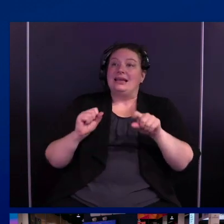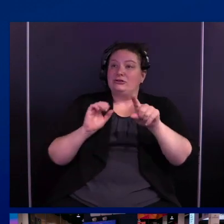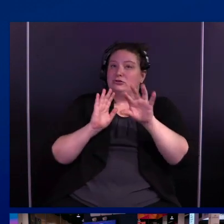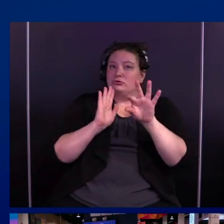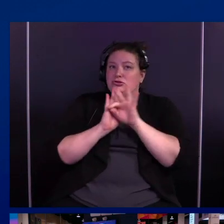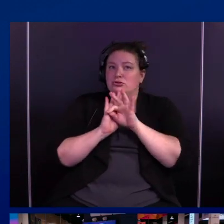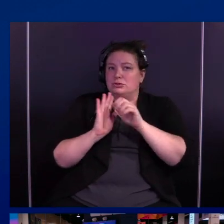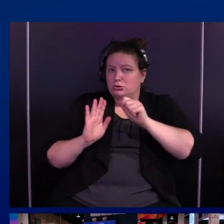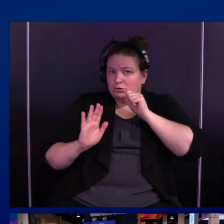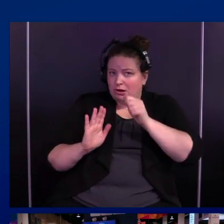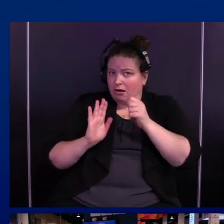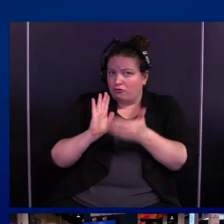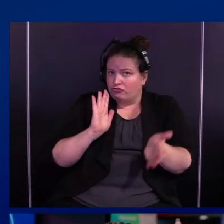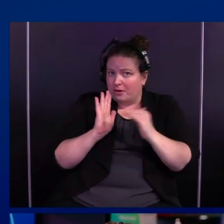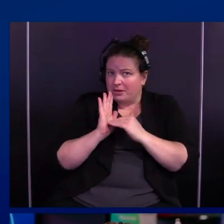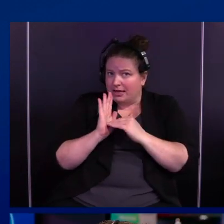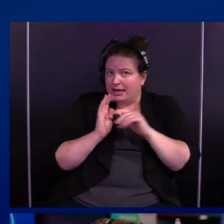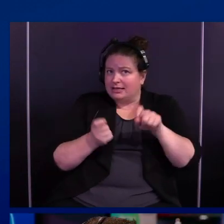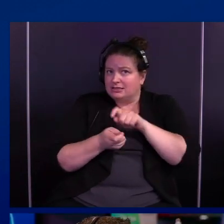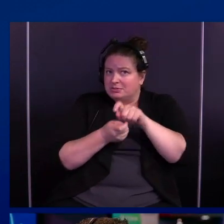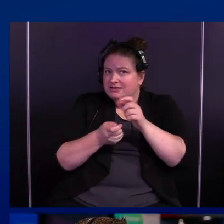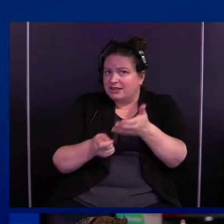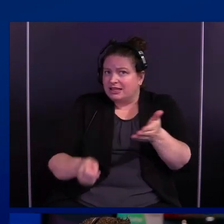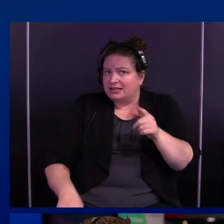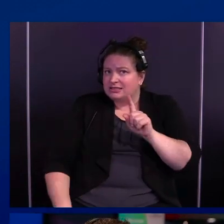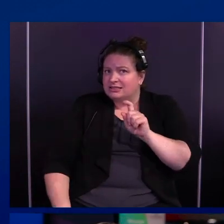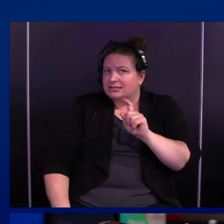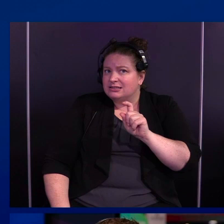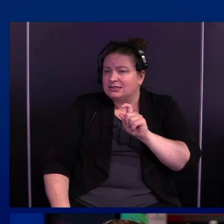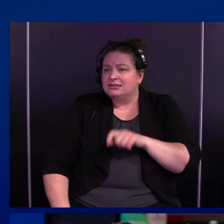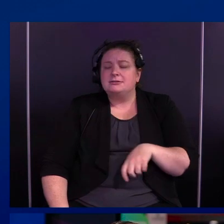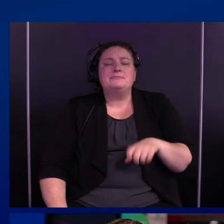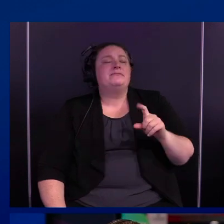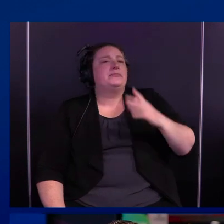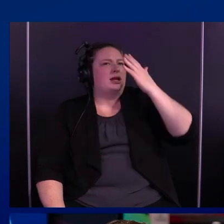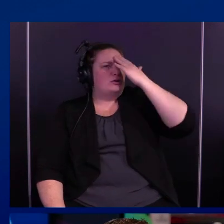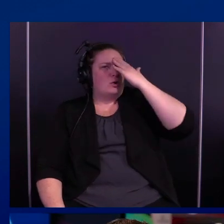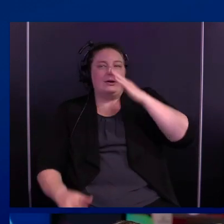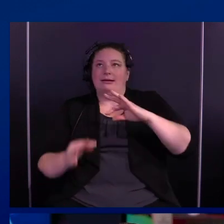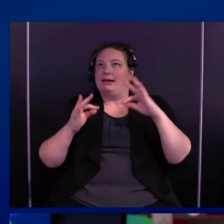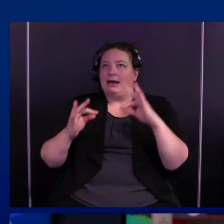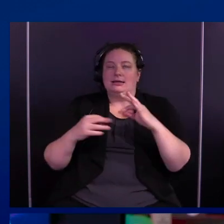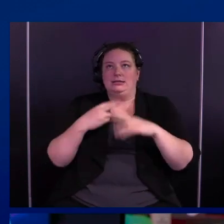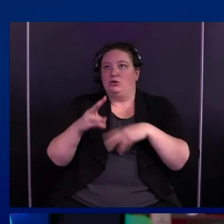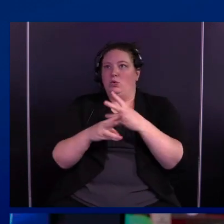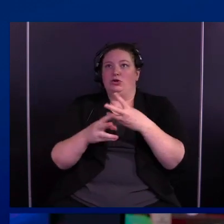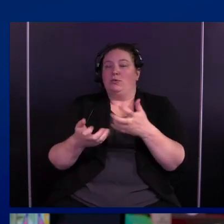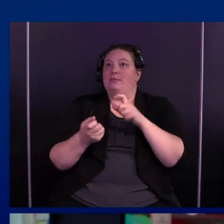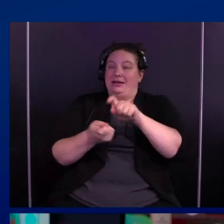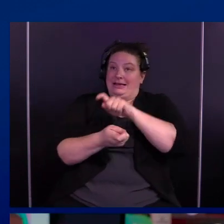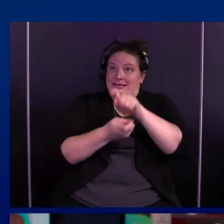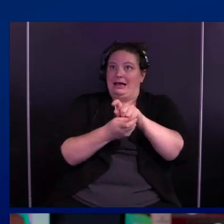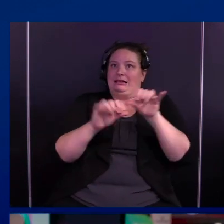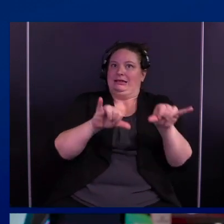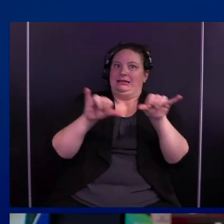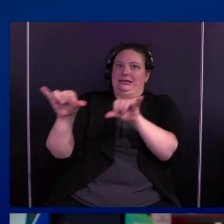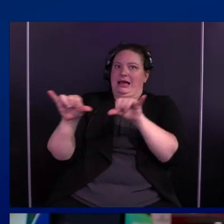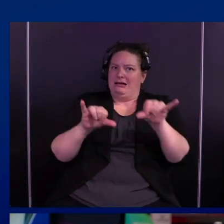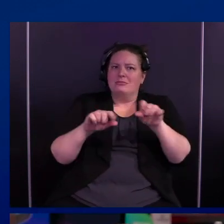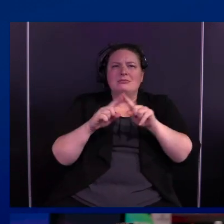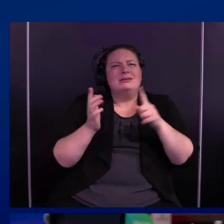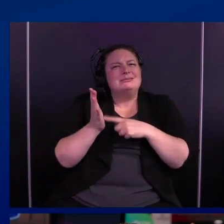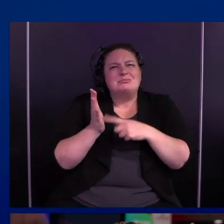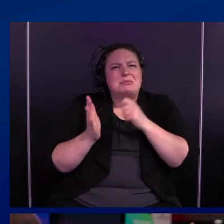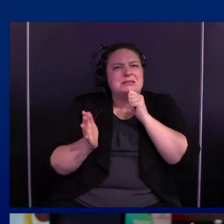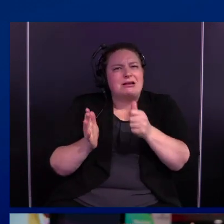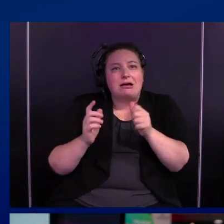not replicate certain things? Because I know in an ideal world you want it to be exactly the same. Sometimes it's not. Can you